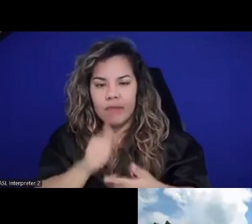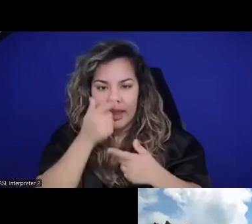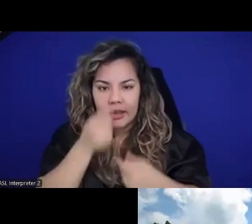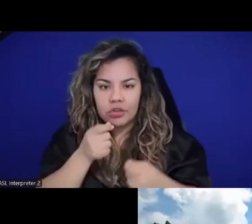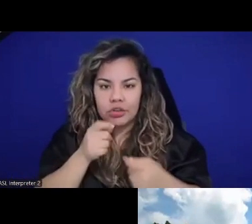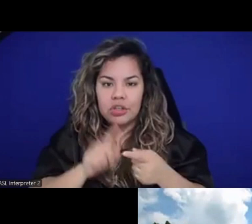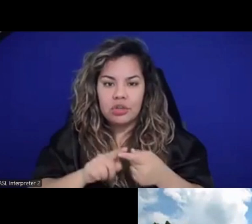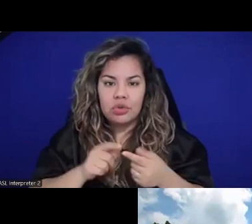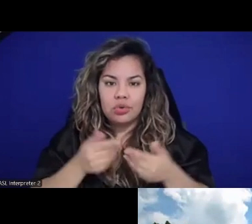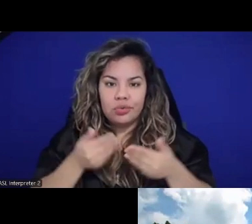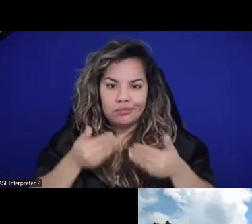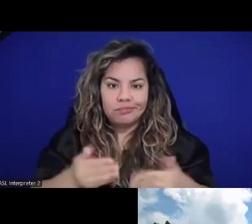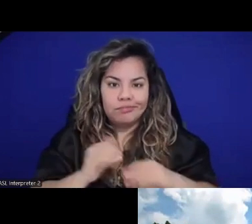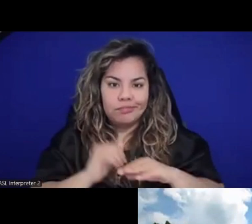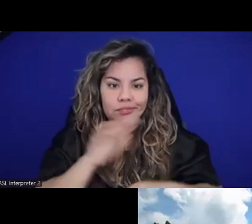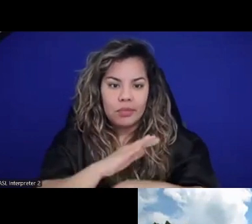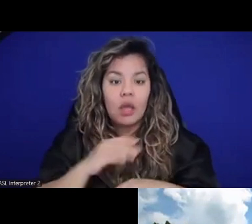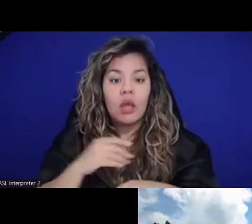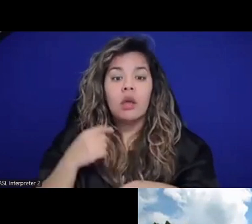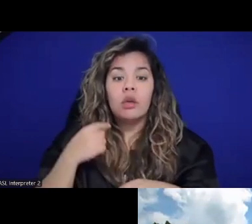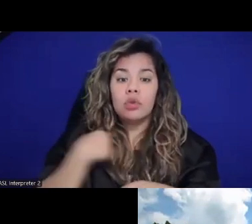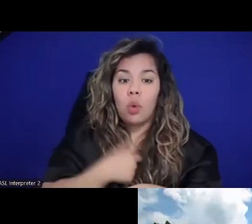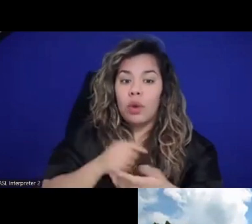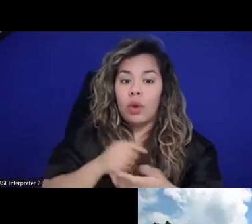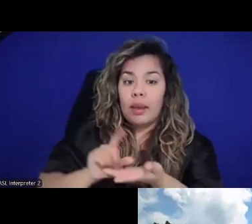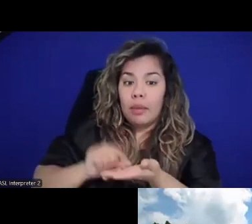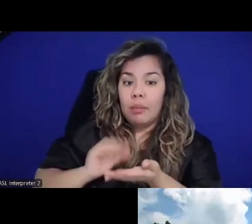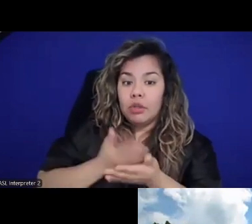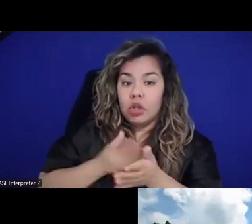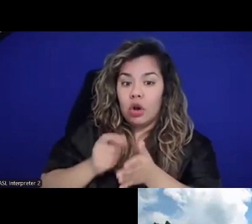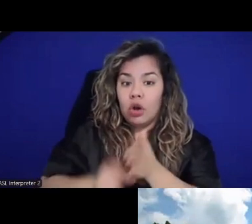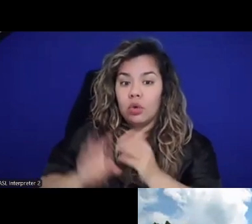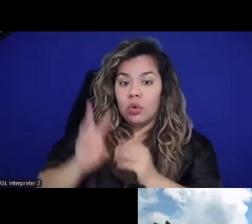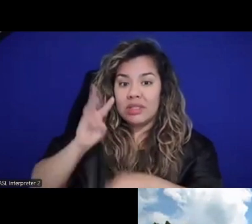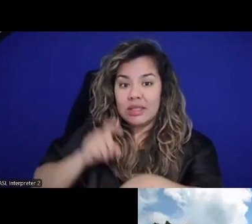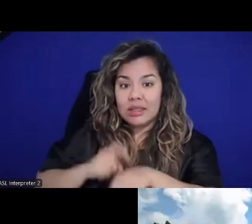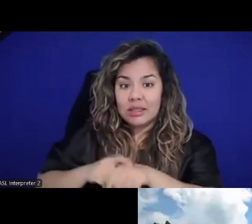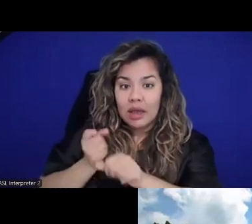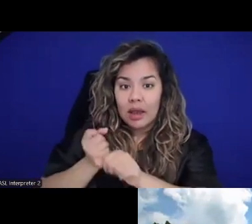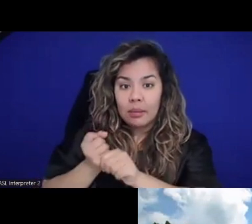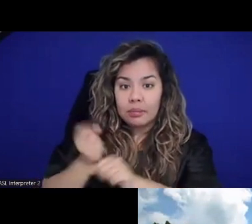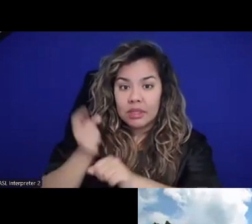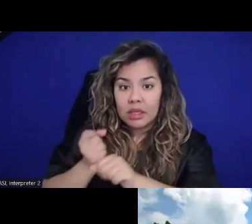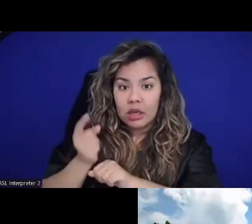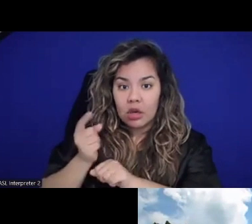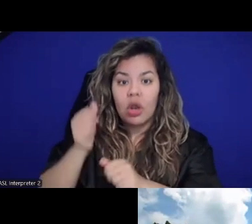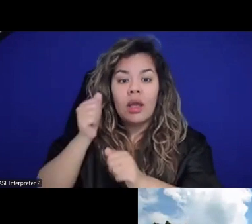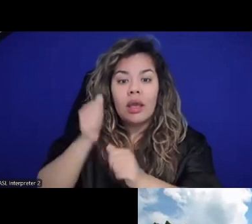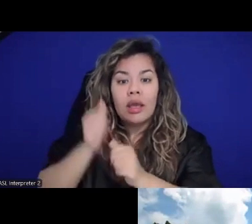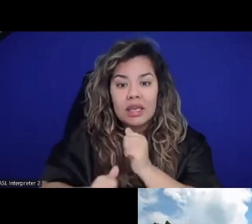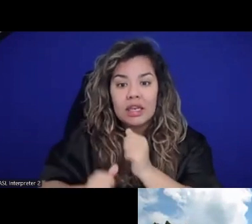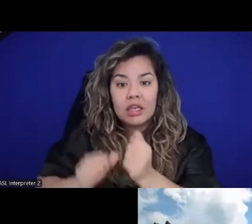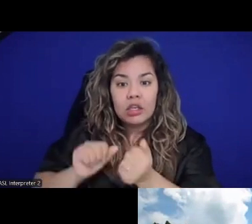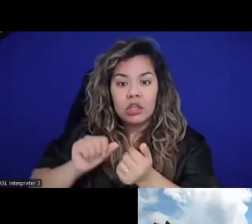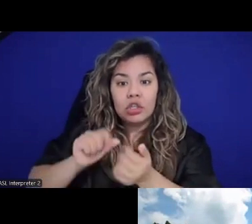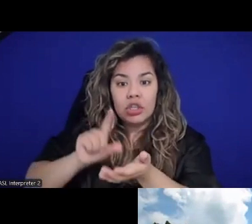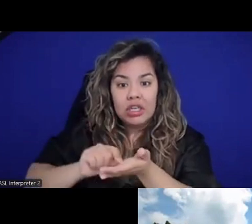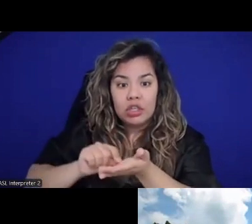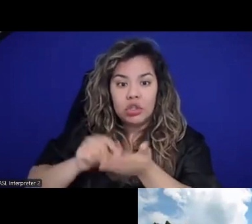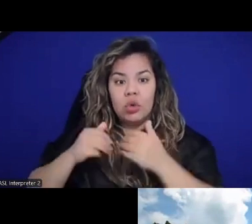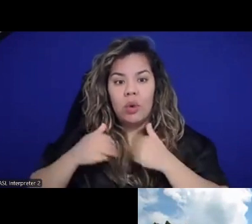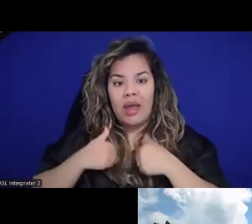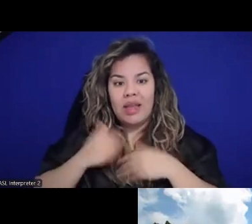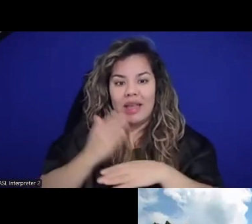and each issue has an average of 6 manuscripts. So that means that we